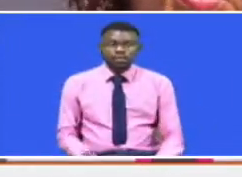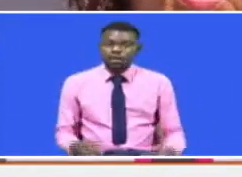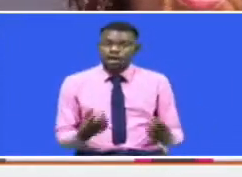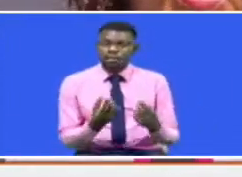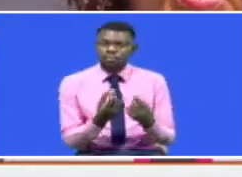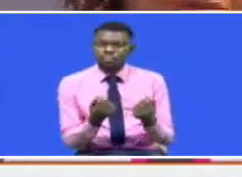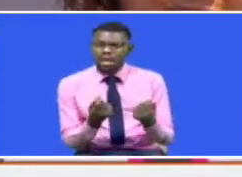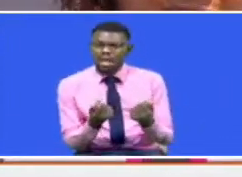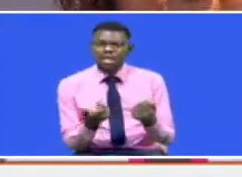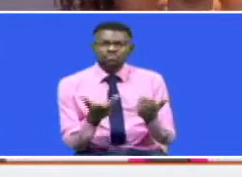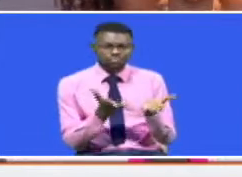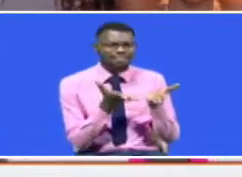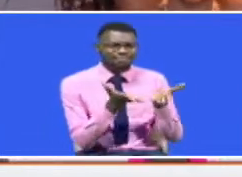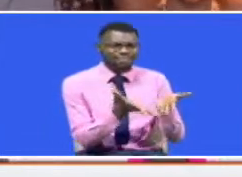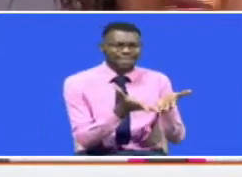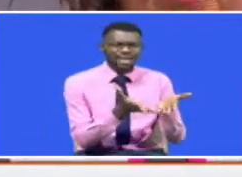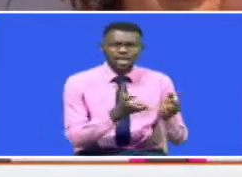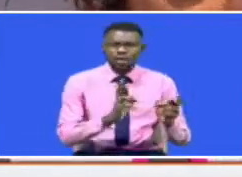availability of exchequers,